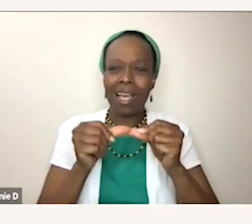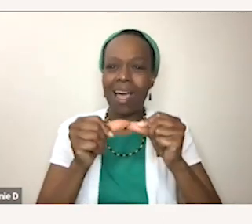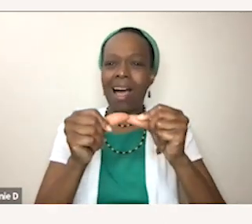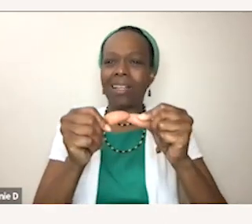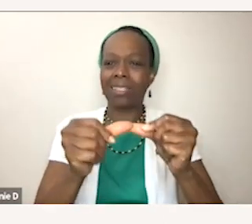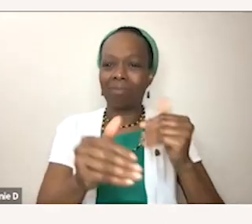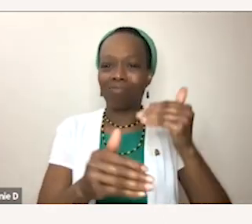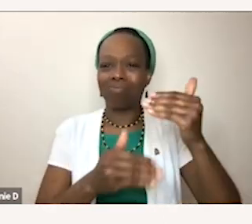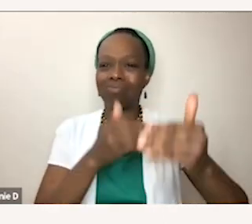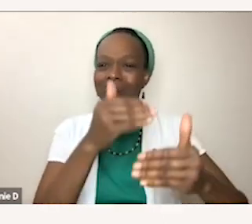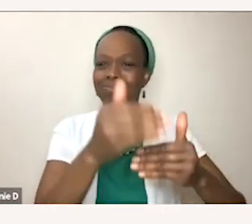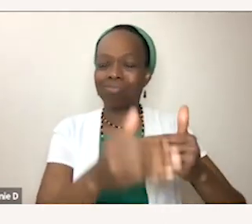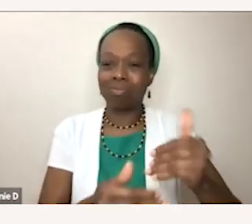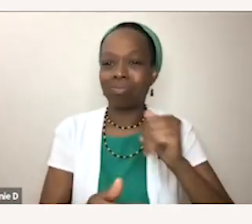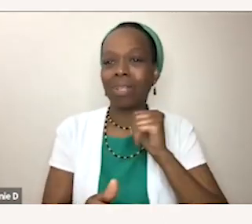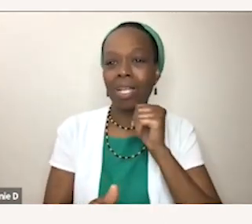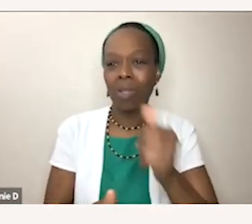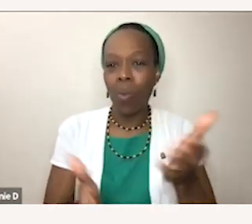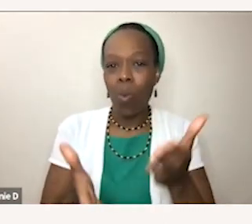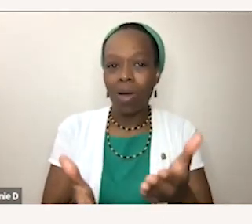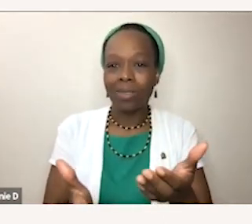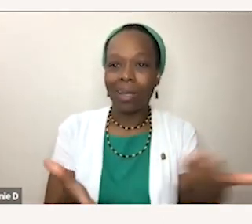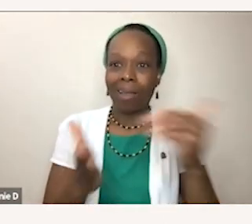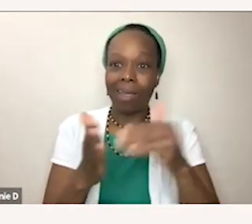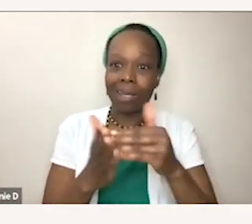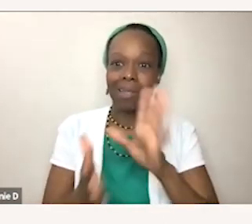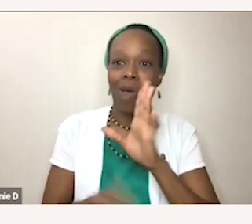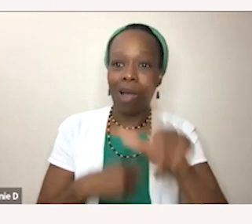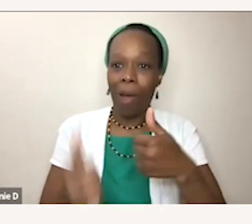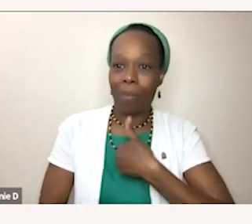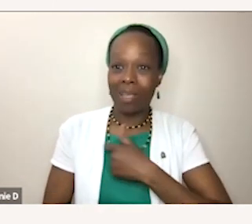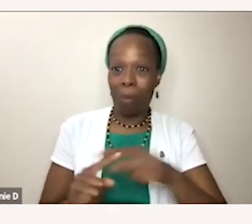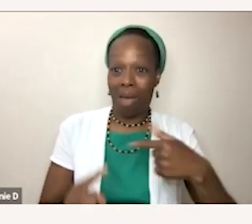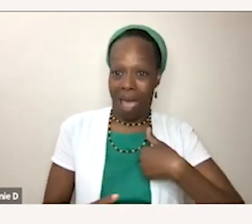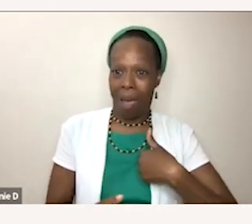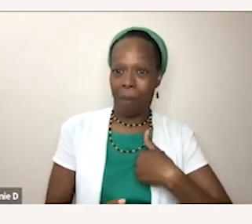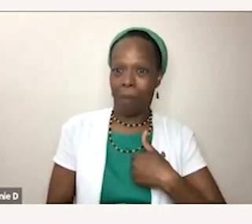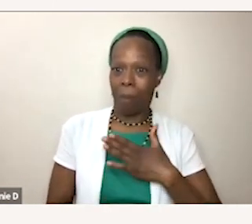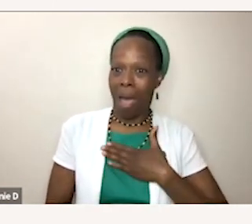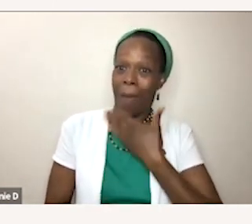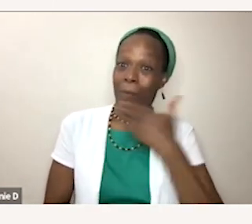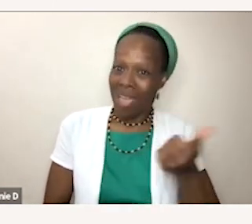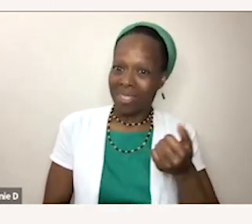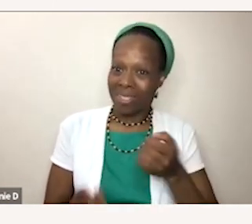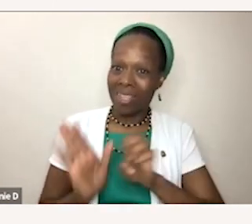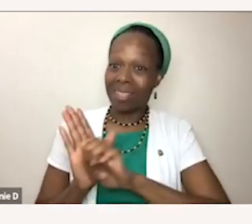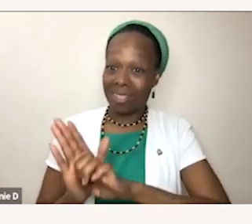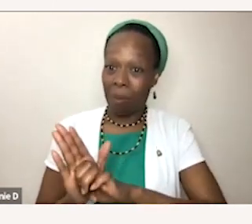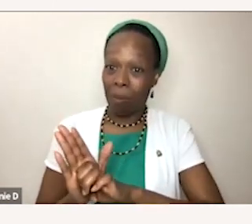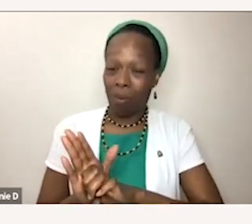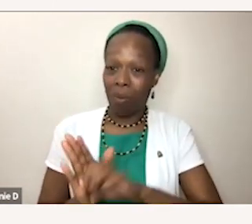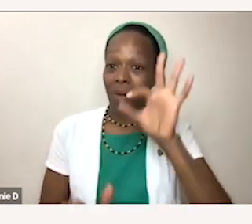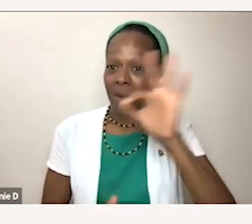keep coming back to myself, but I really am my own best example 99% of the time. I used to have no